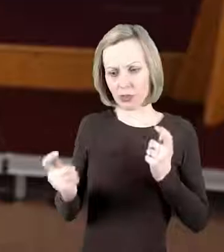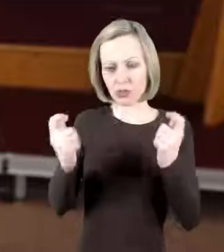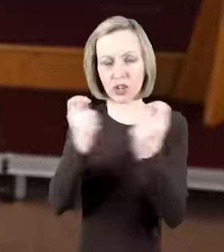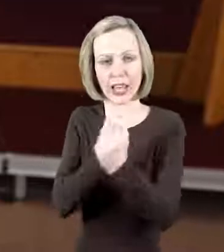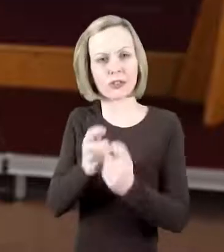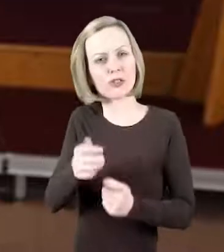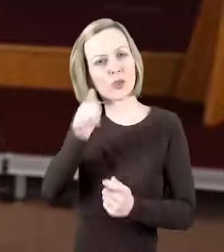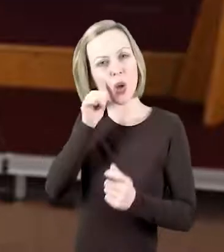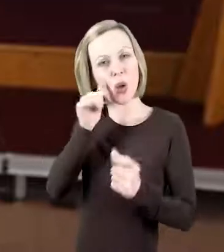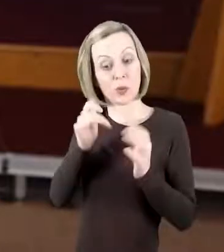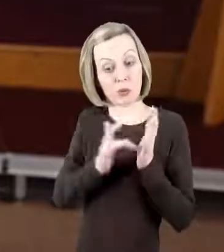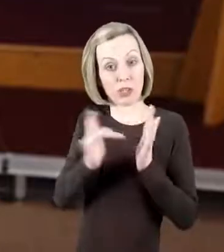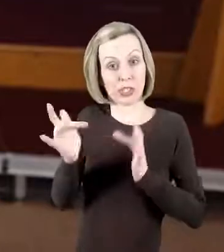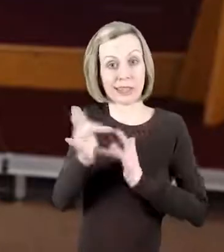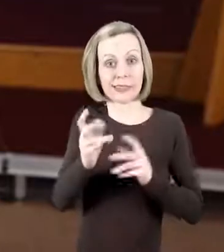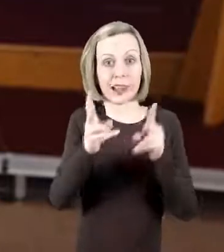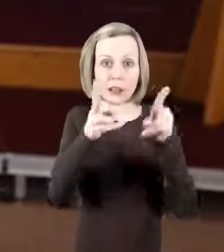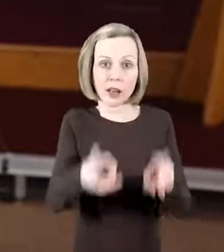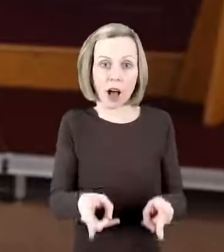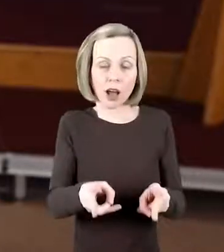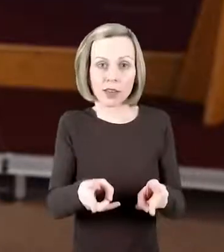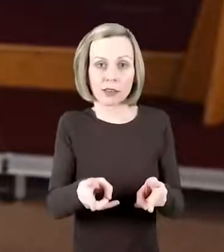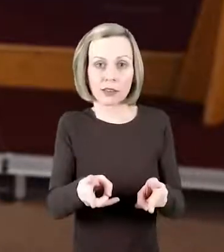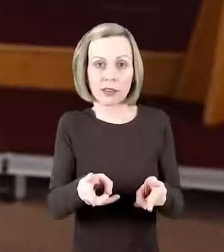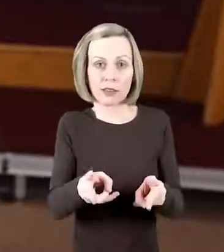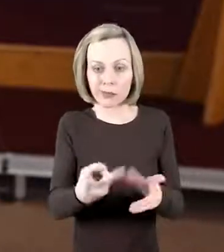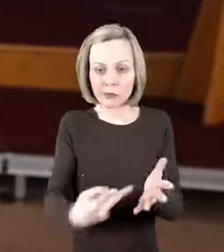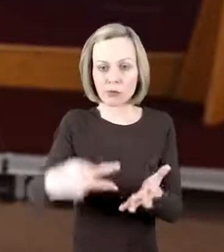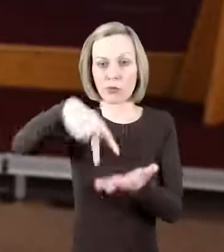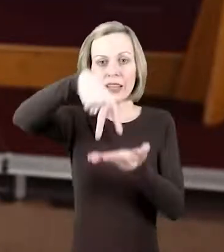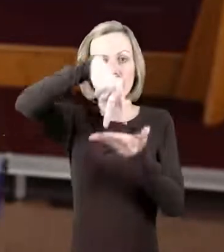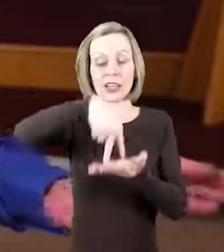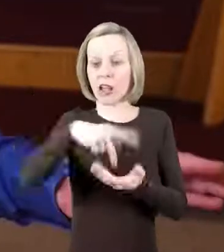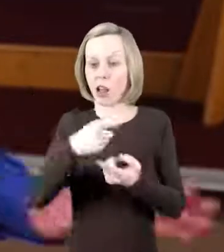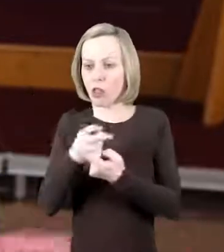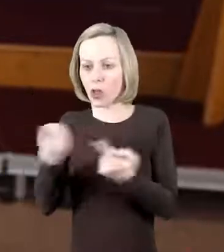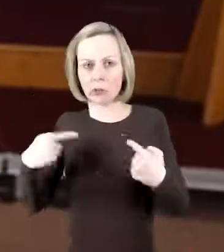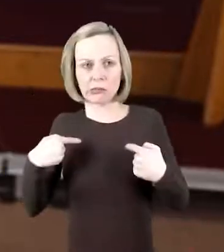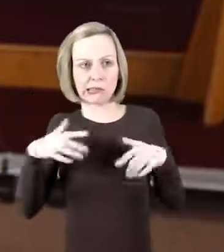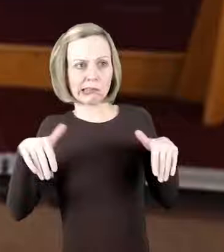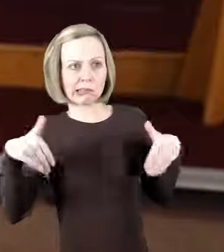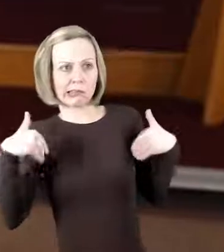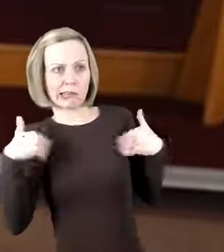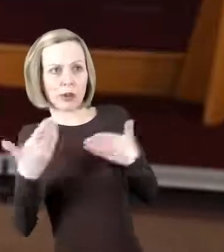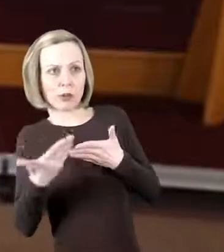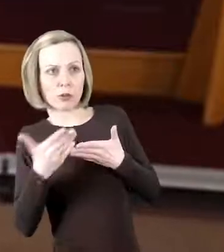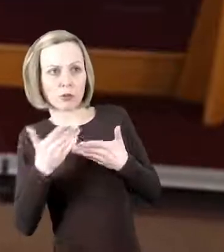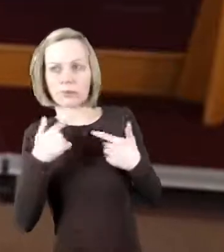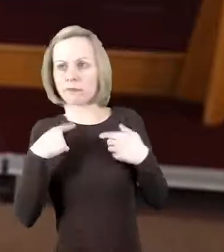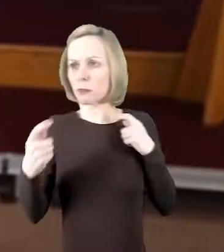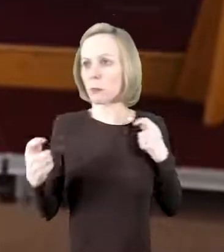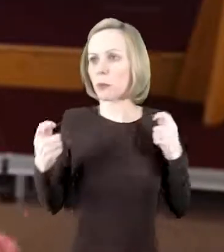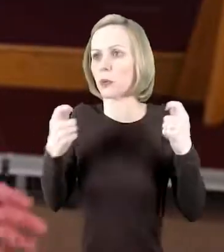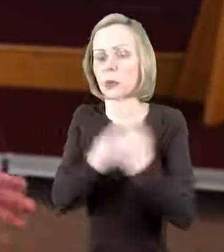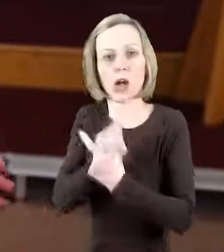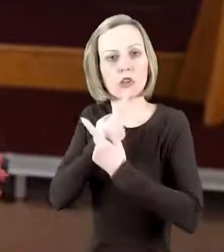people's lives. After Jesus was resurrected from the dead, those who had been melting away turned and told